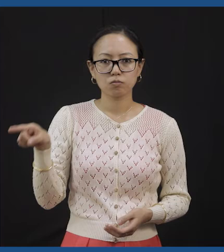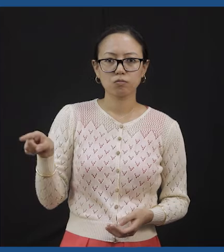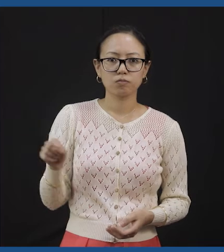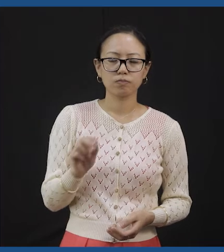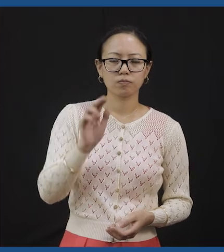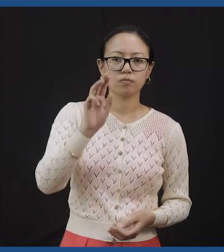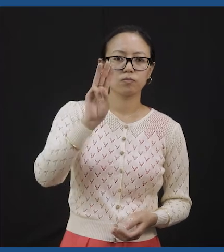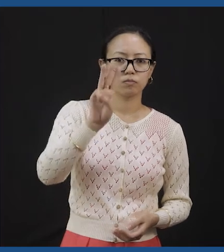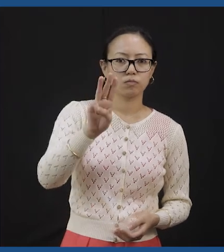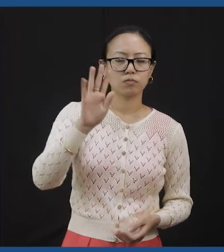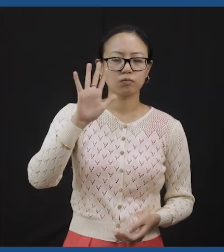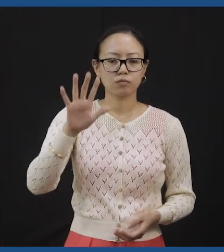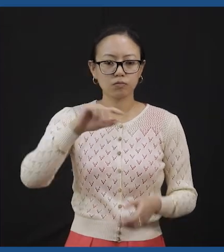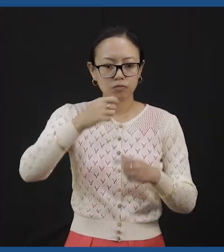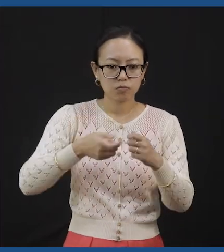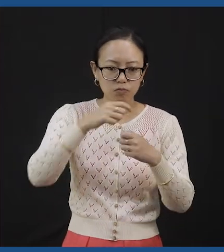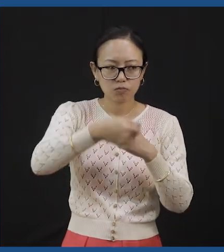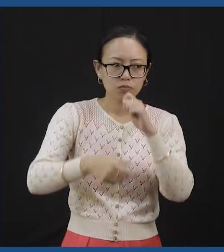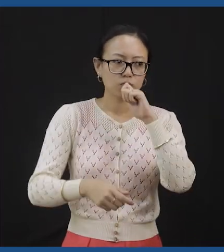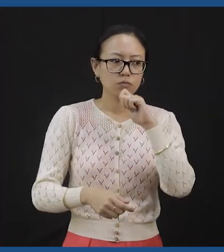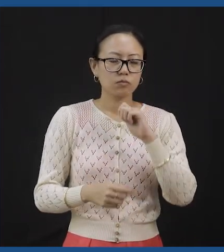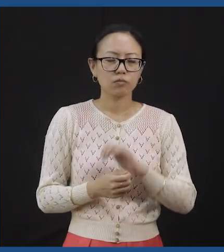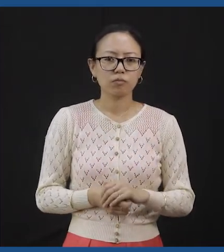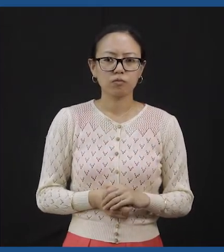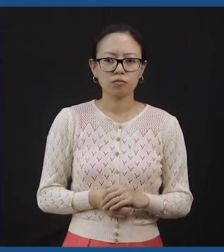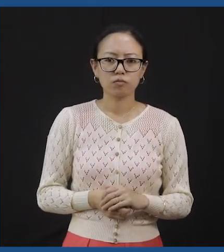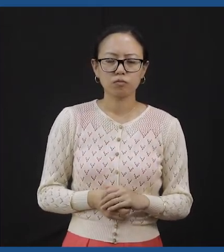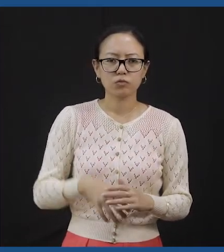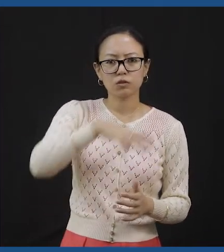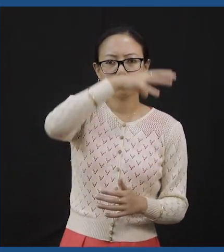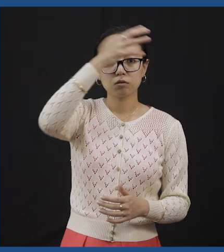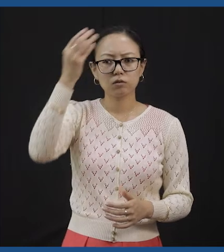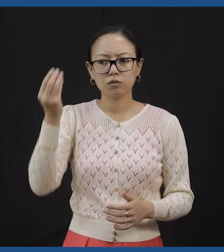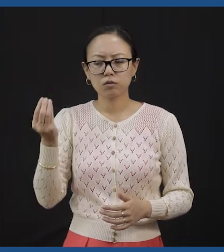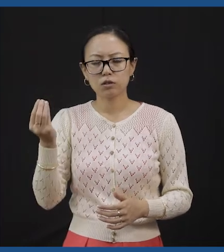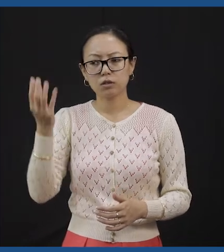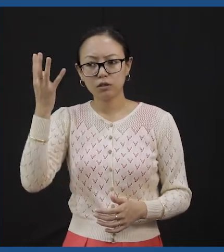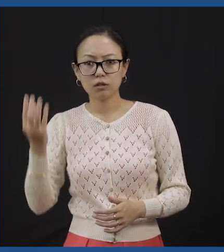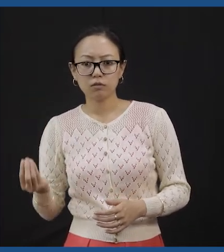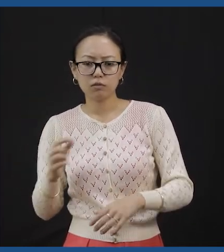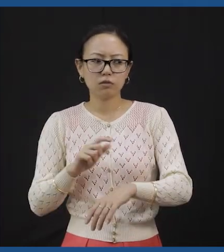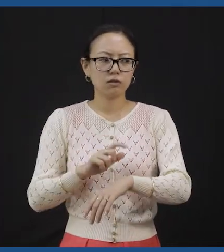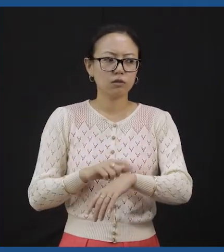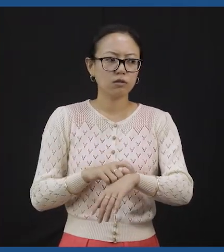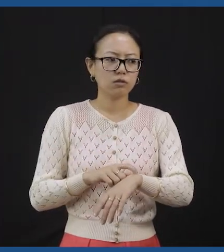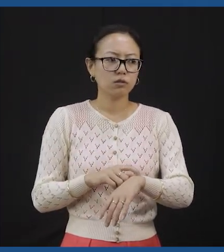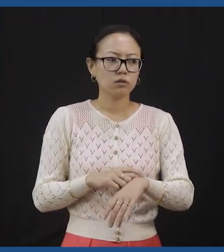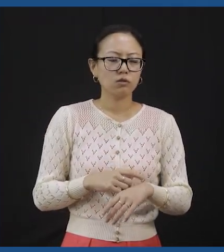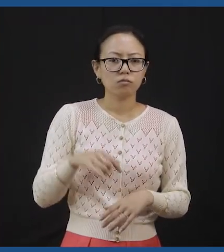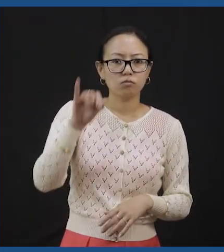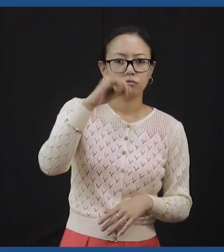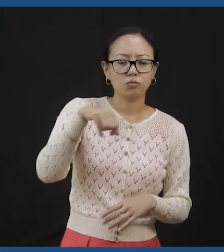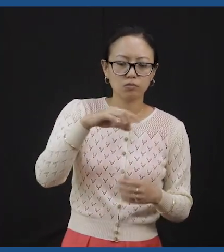only 6 bananas were left at the end of the day. How many did he sell? So in the morning, the shopkeeper